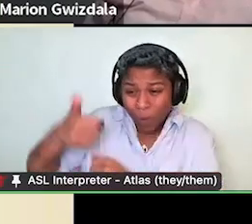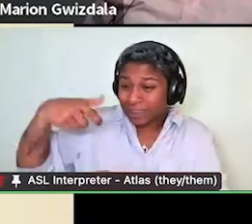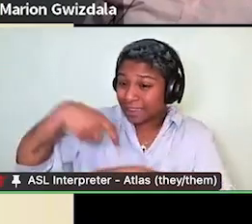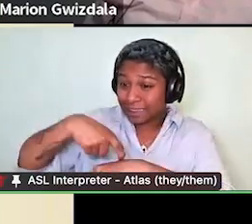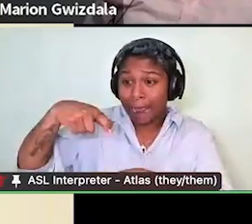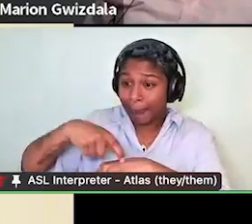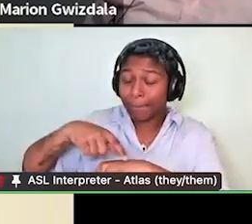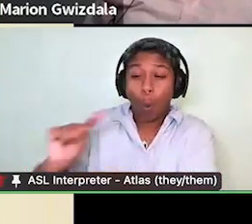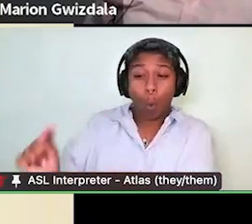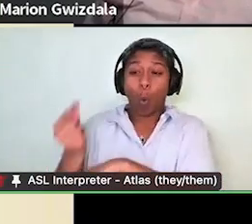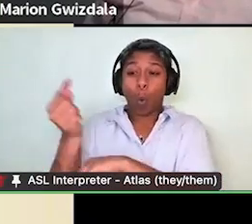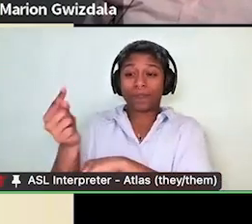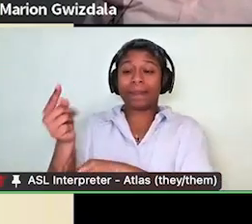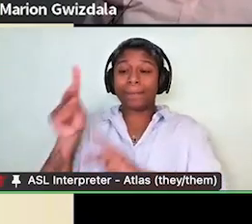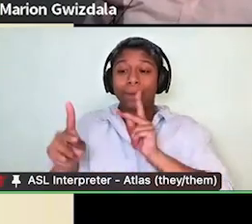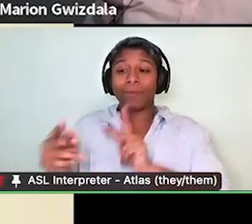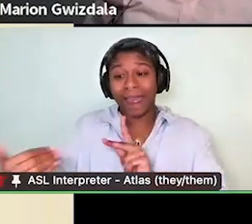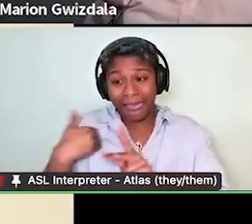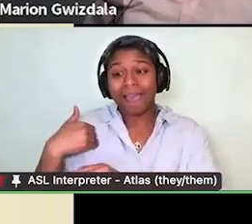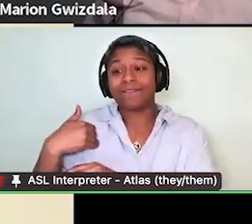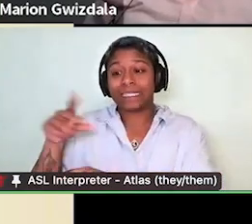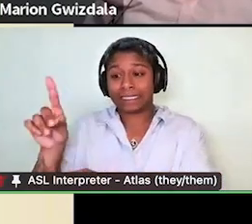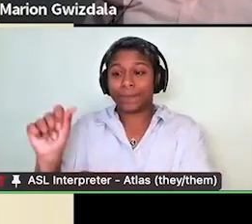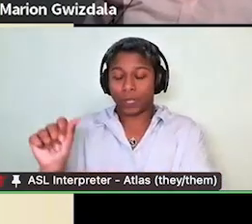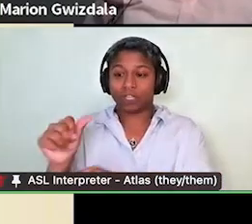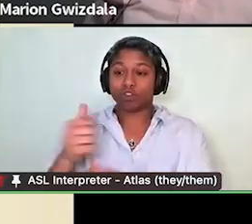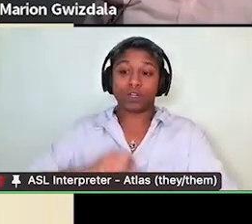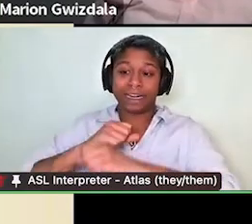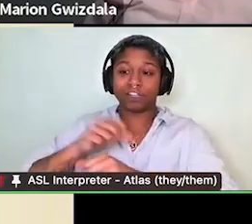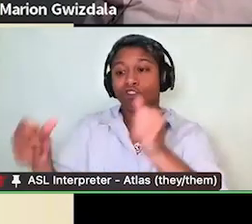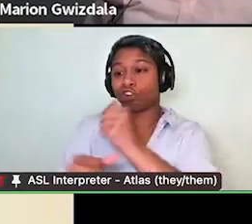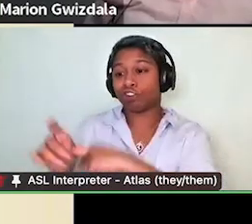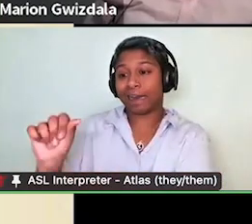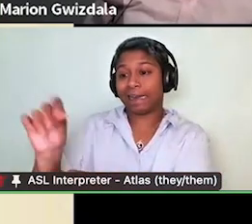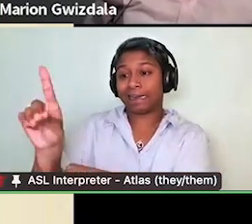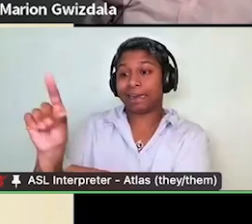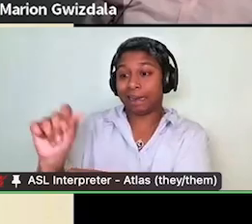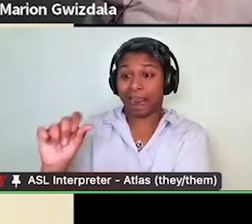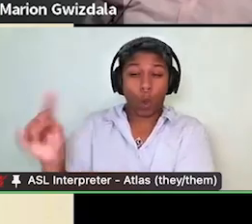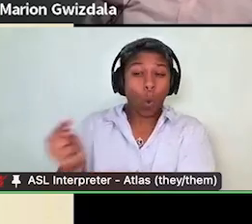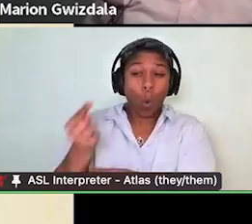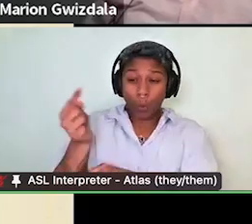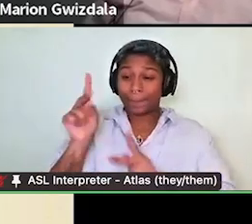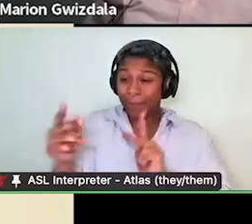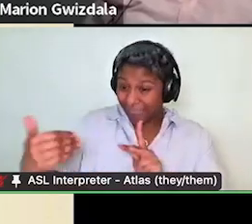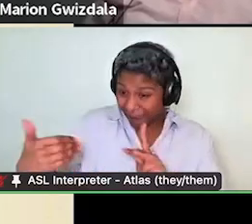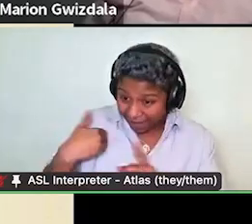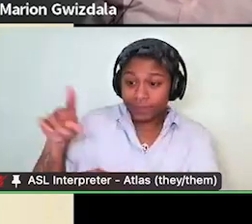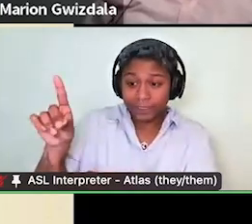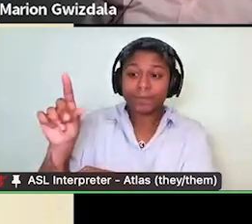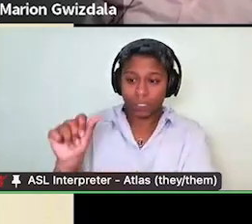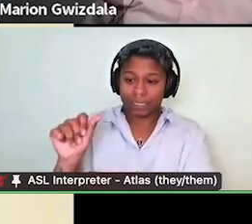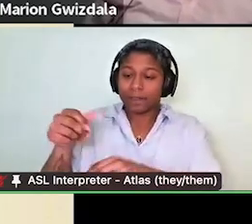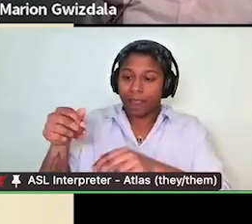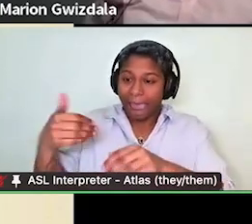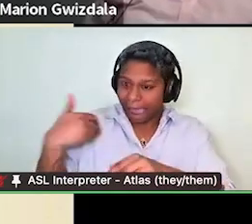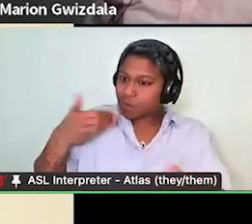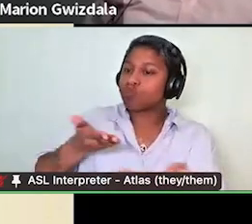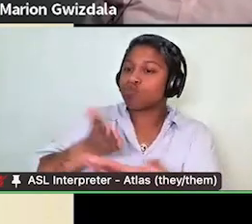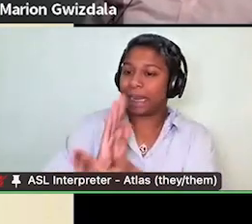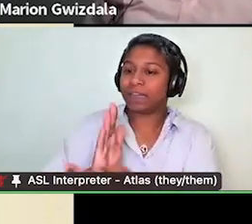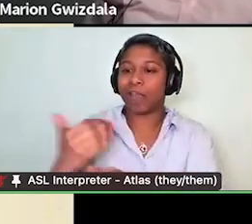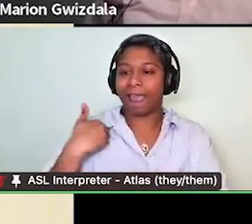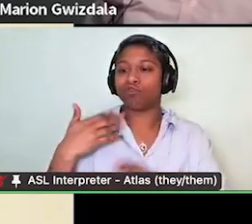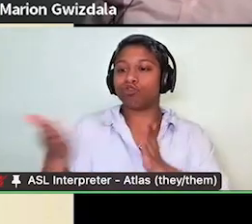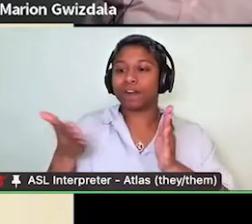Disabilities Act, and only persons with disabilities have a right to be accompanied by a service animal. So basically what you're asking at this point is, are